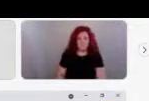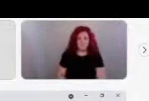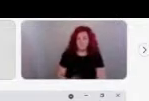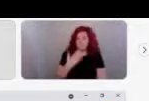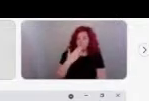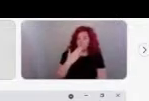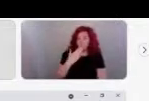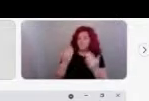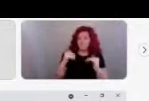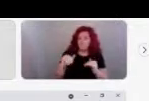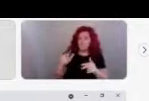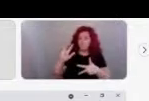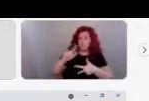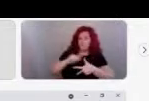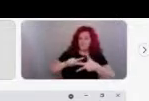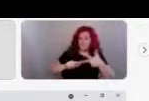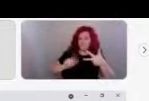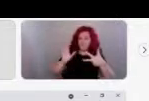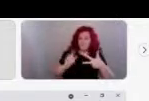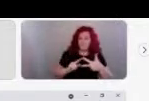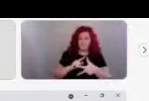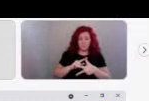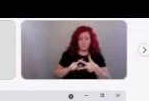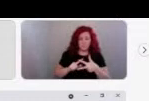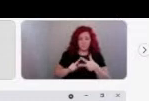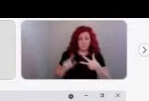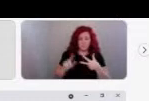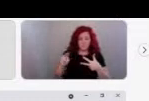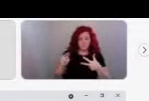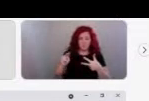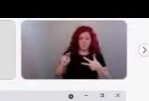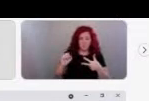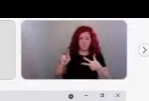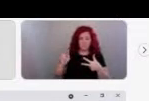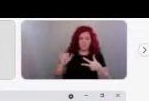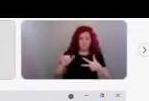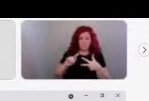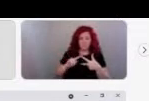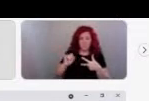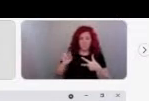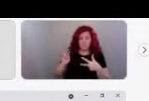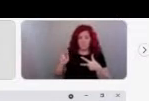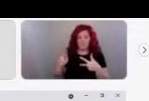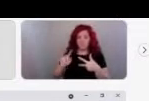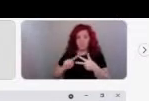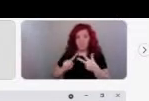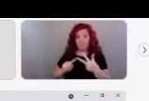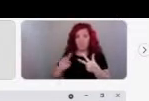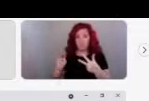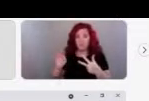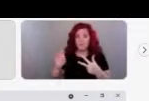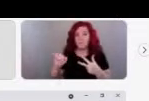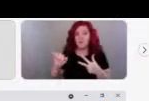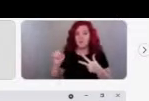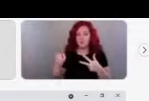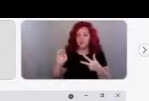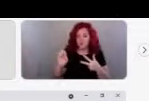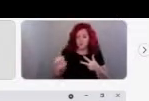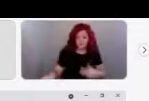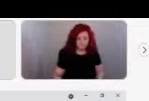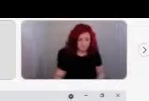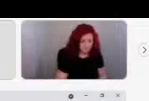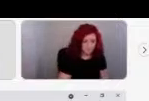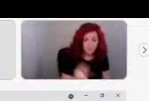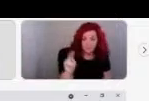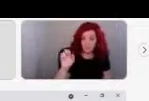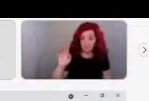thank you the next three speakers will be nancy ardowsky yvonne cahill and then mary jean fincher nancy can you